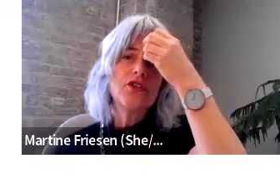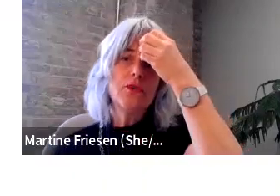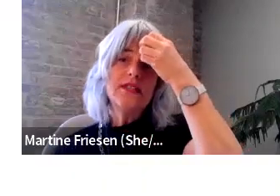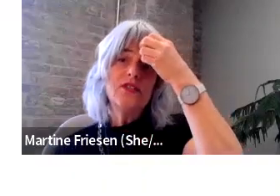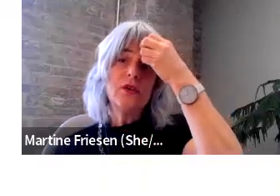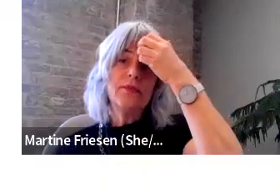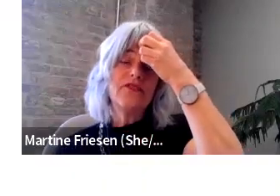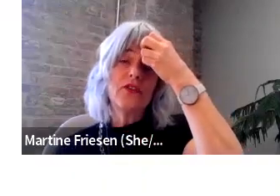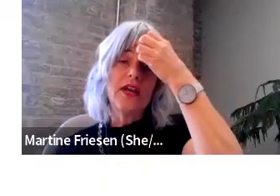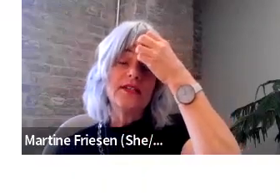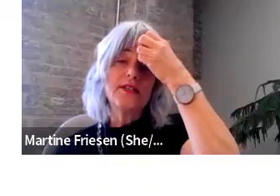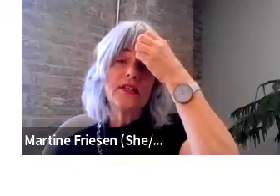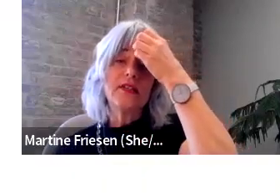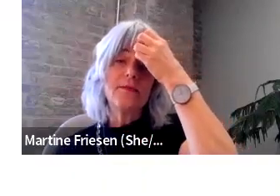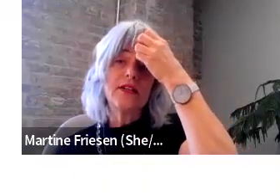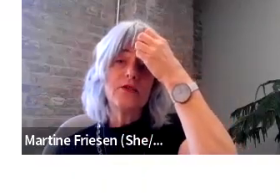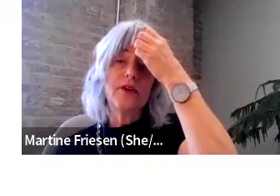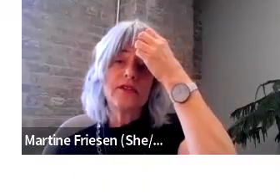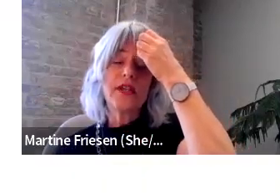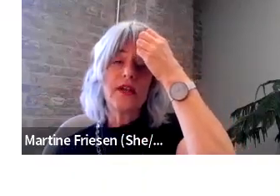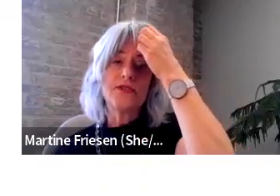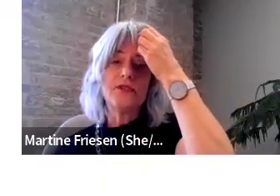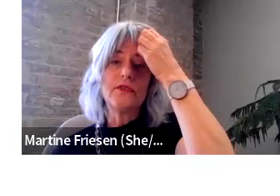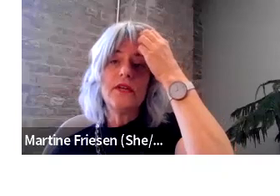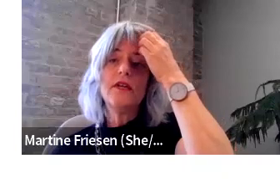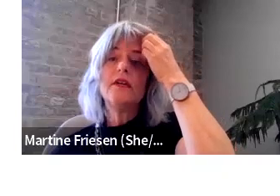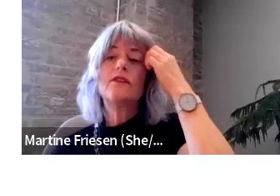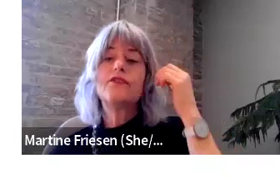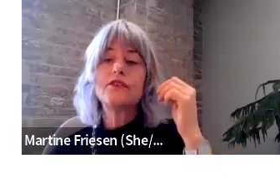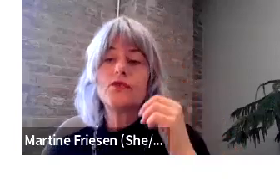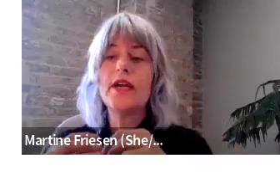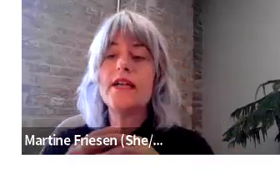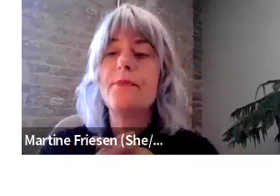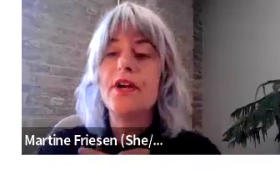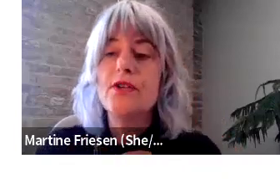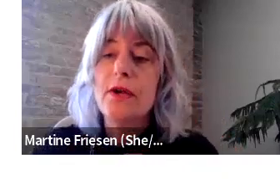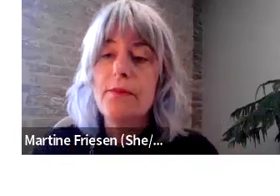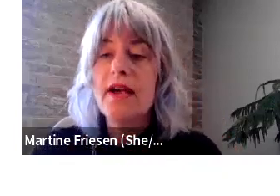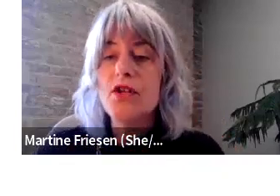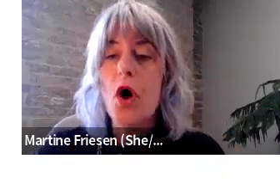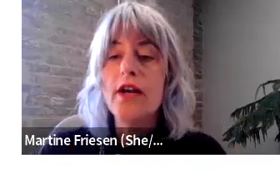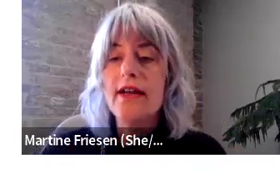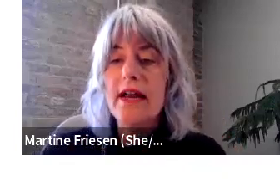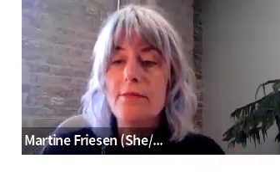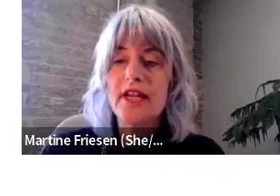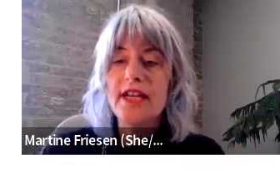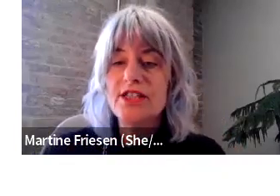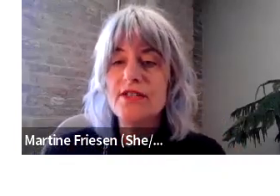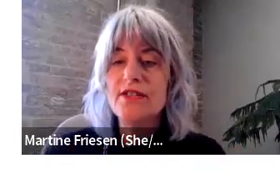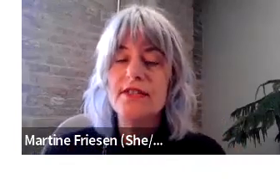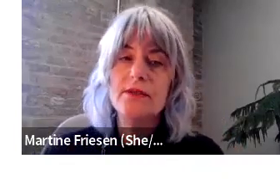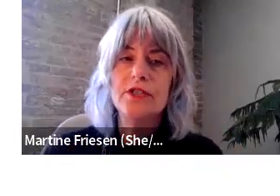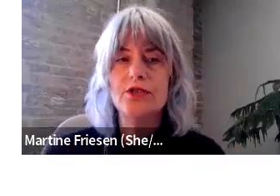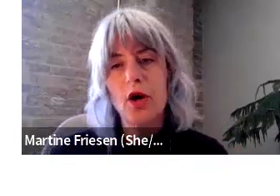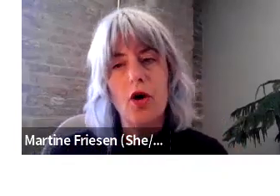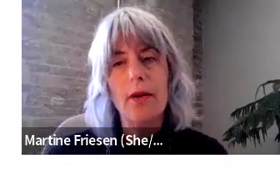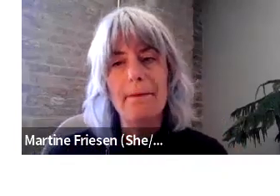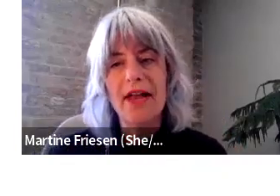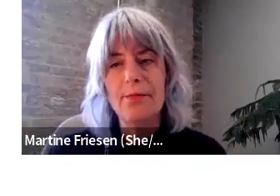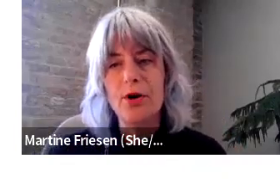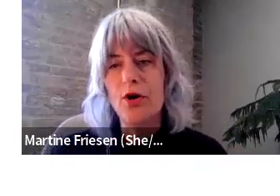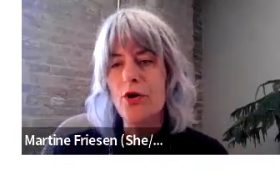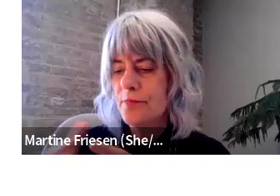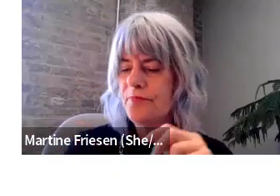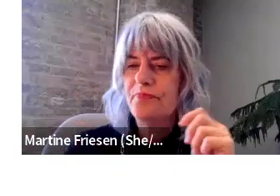So there are 2 ways to apply for grants at the Manitoba Arts Council. The first way is by using MAC's online application system, which we